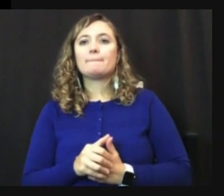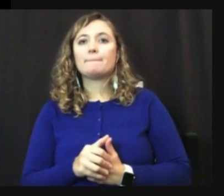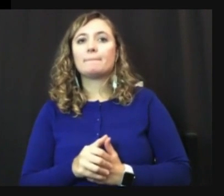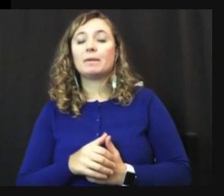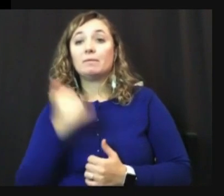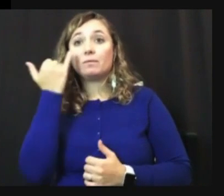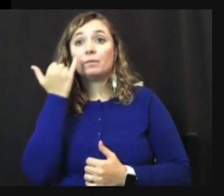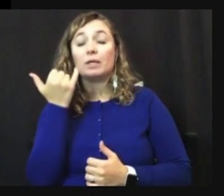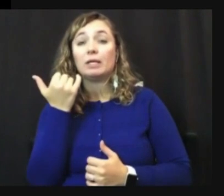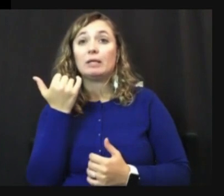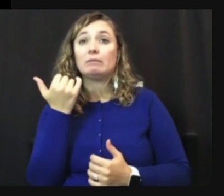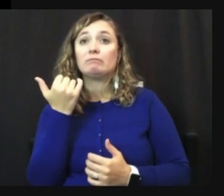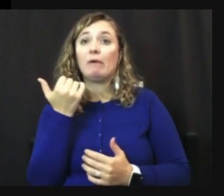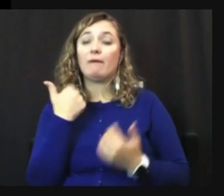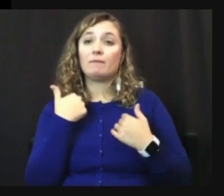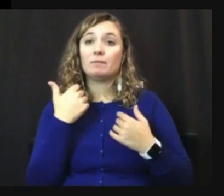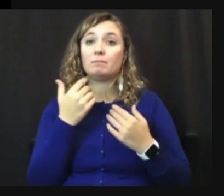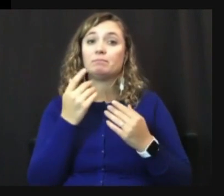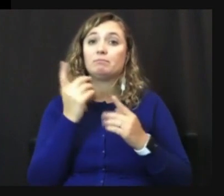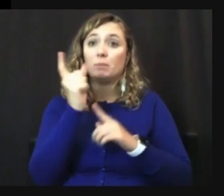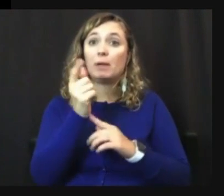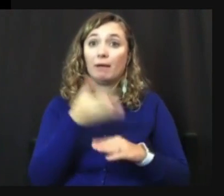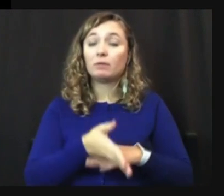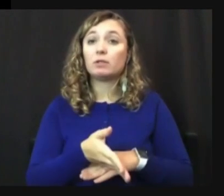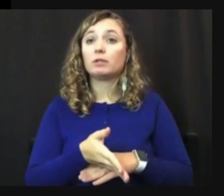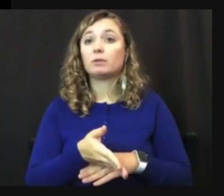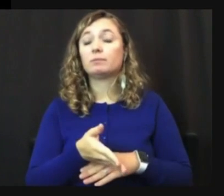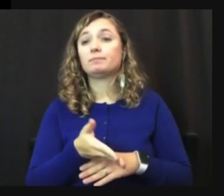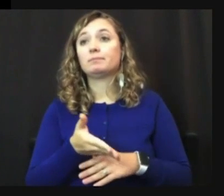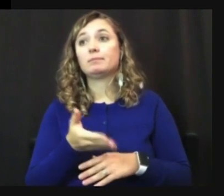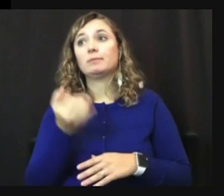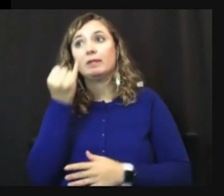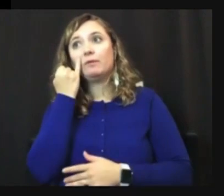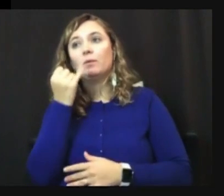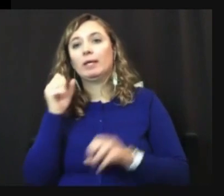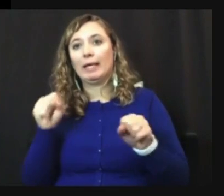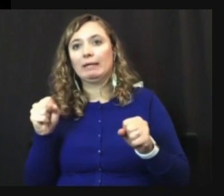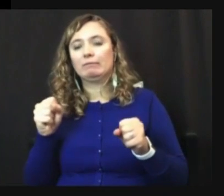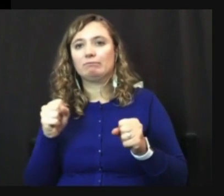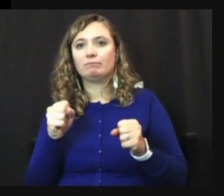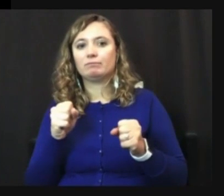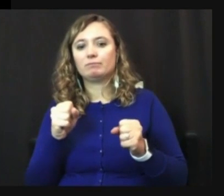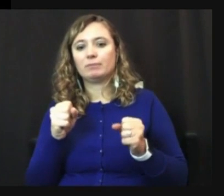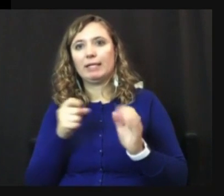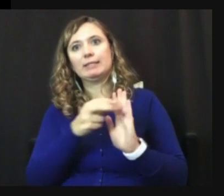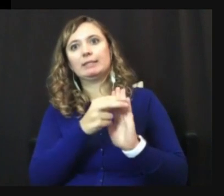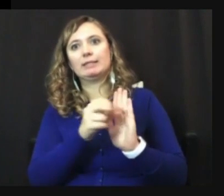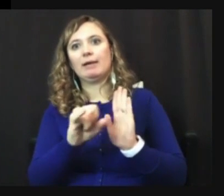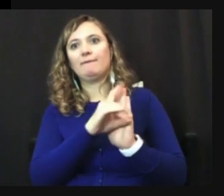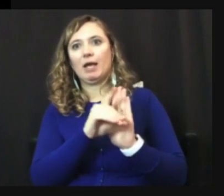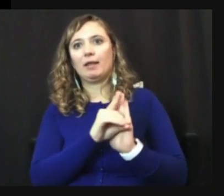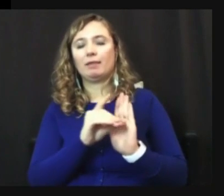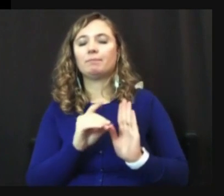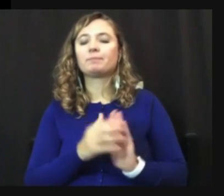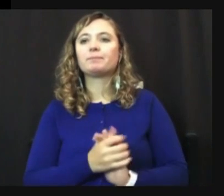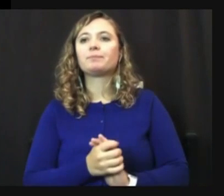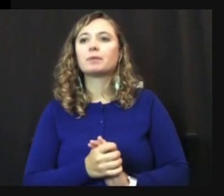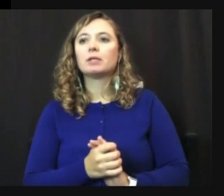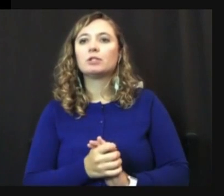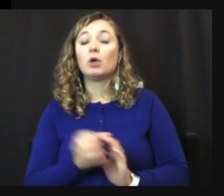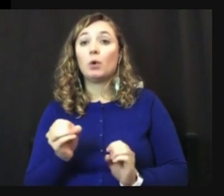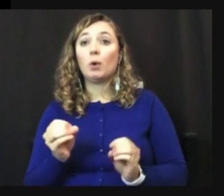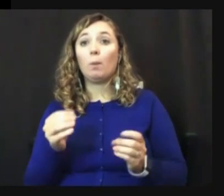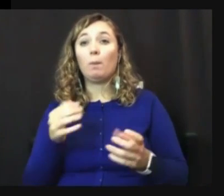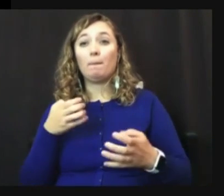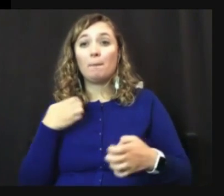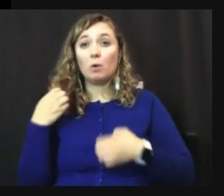can understand them. So this reduced sharing of emotions and affect has very little to